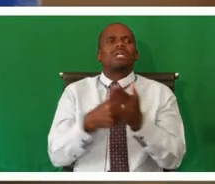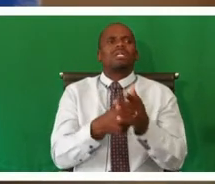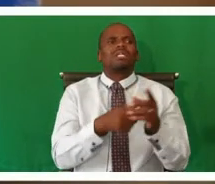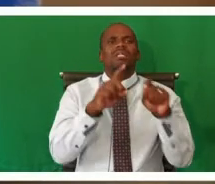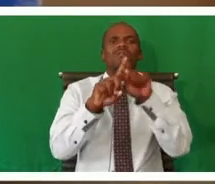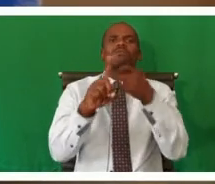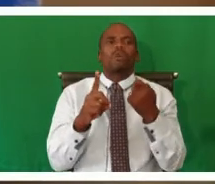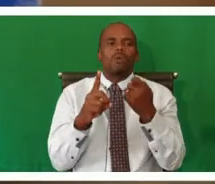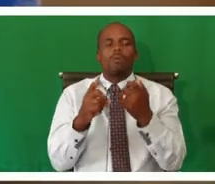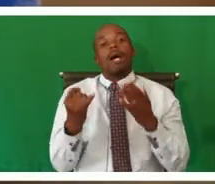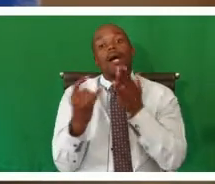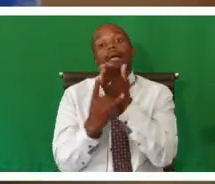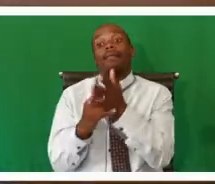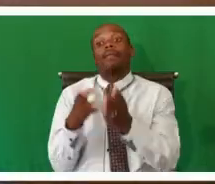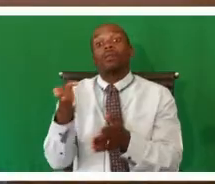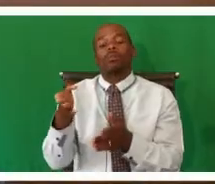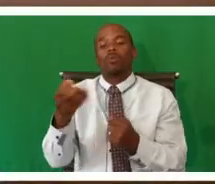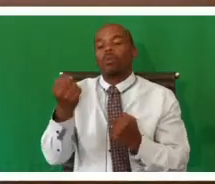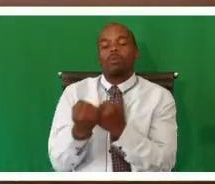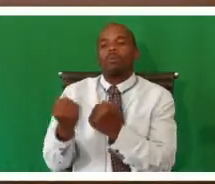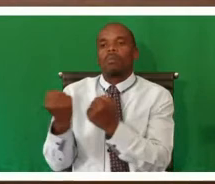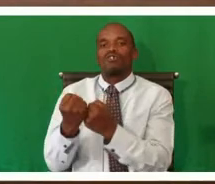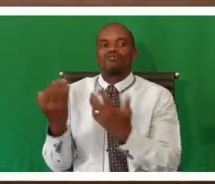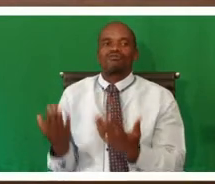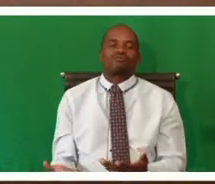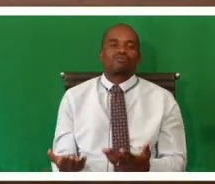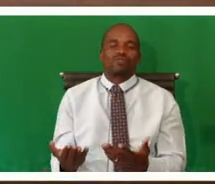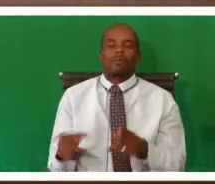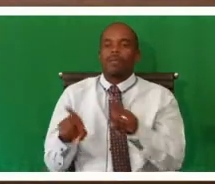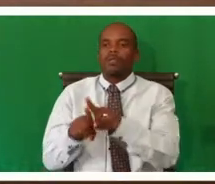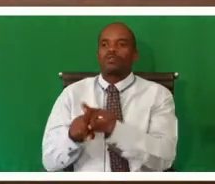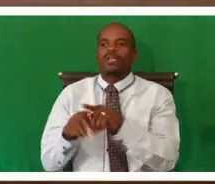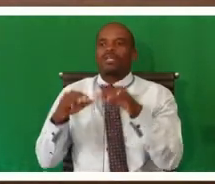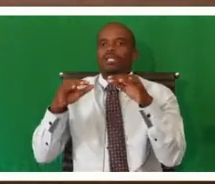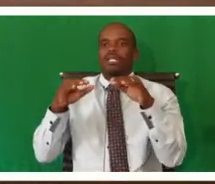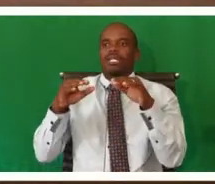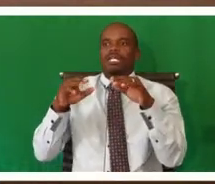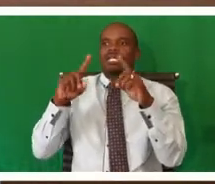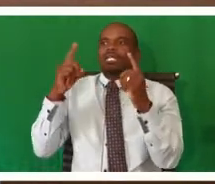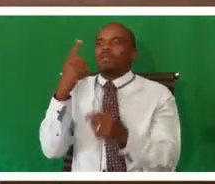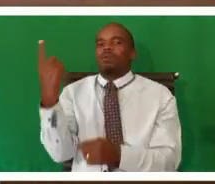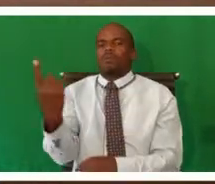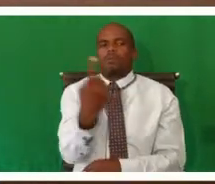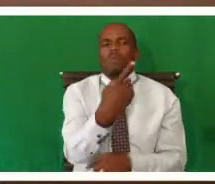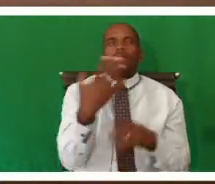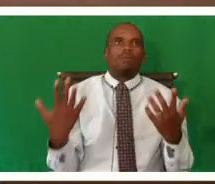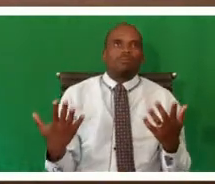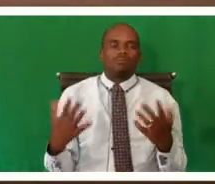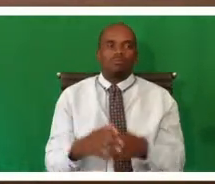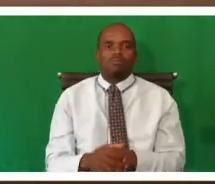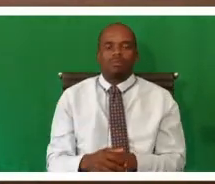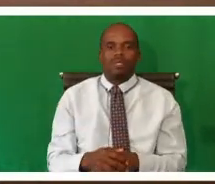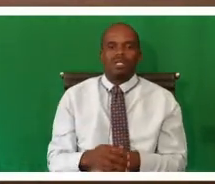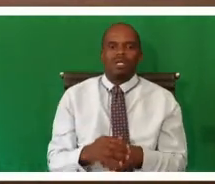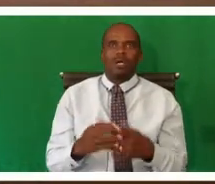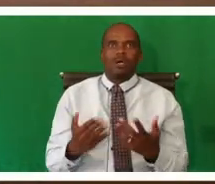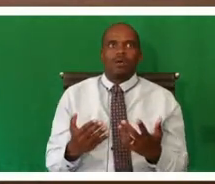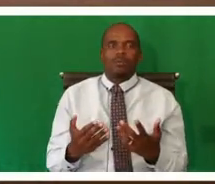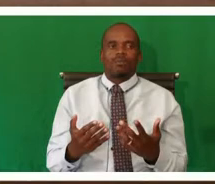bang. Even when COVID-19 seems to frustrate our plans to create jobs, we